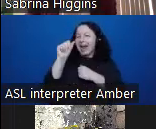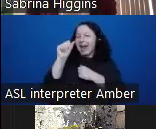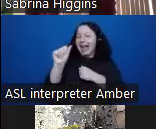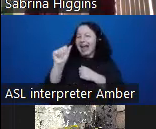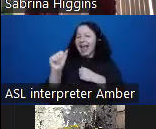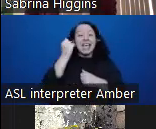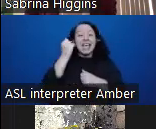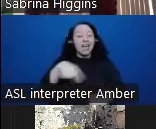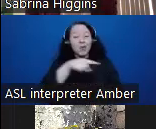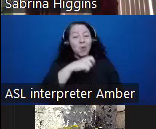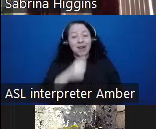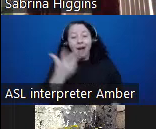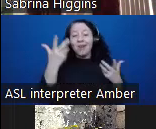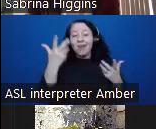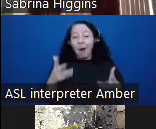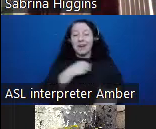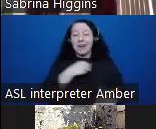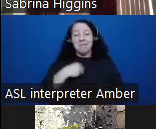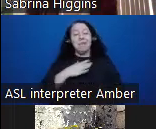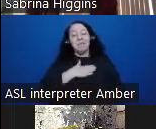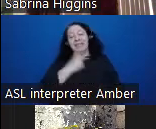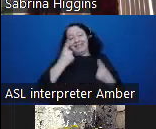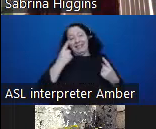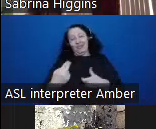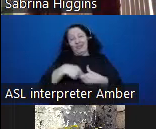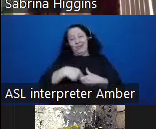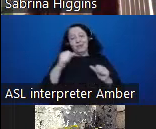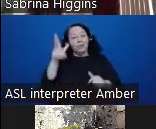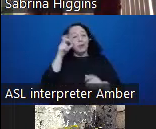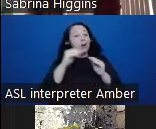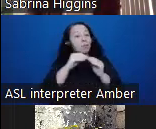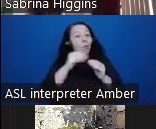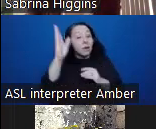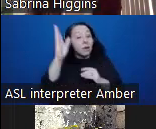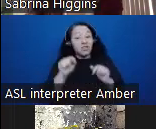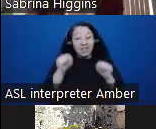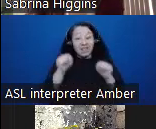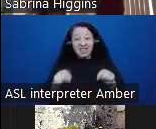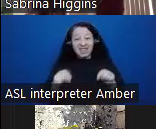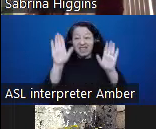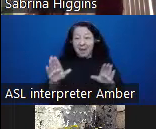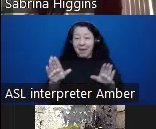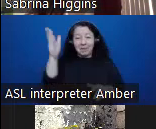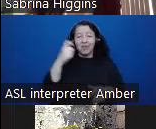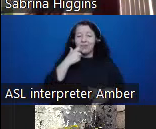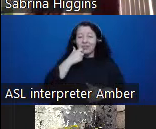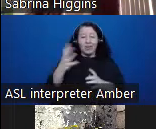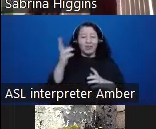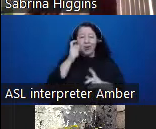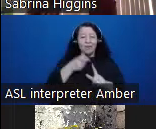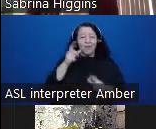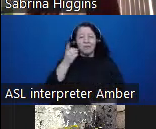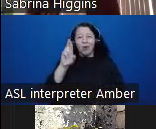please do consider joining, and you can hear more lectures like this fabulous one we just heard from Dr. Murphy at your local